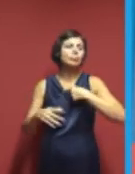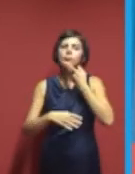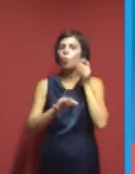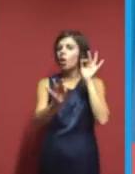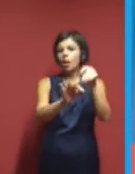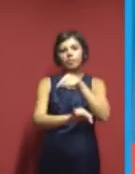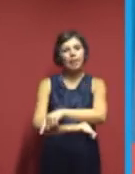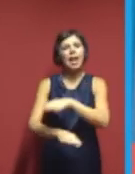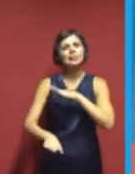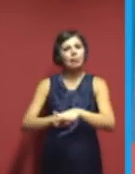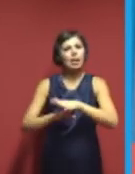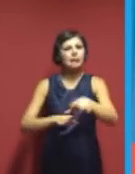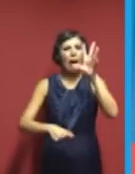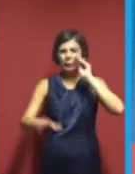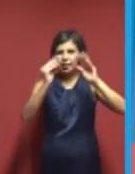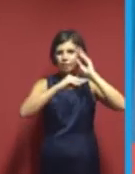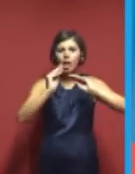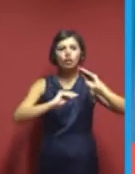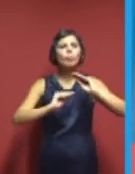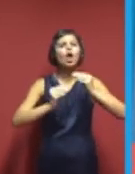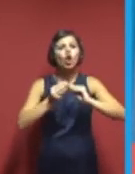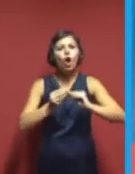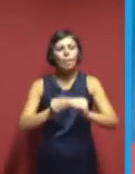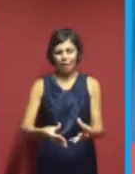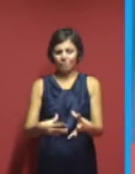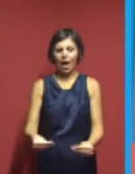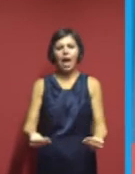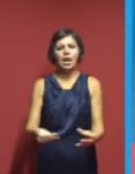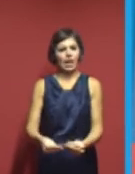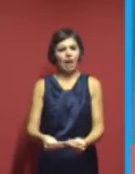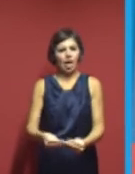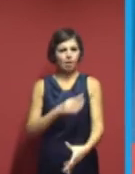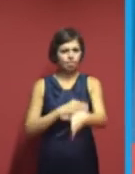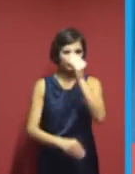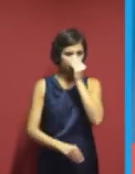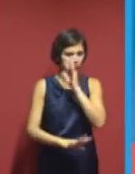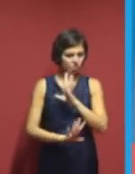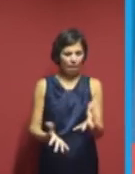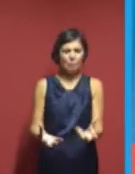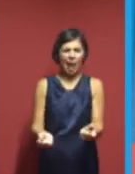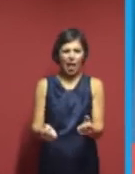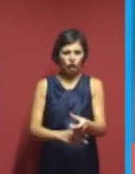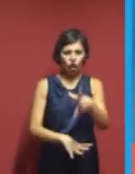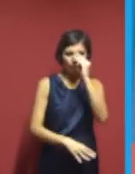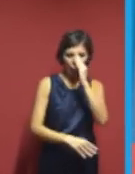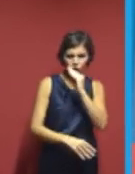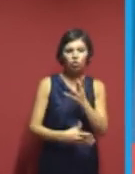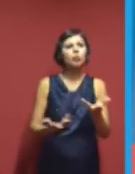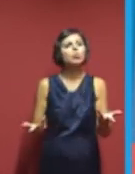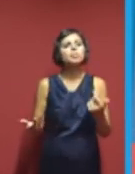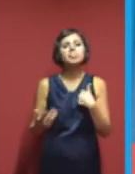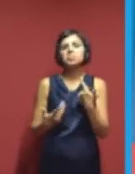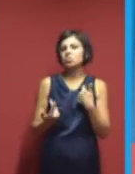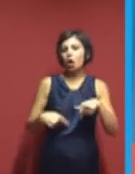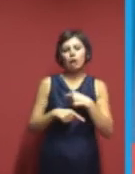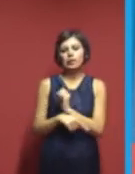step-by-step instructions, we help them, we advise them to try and figure out how to do it themselves, ask other kids, research it online,